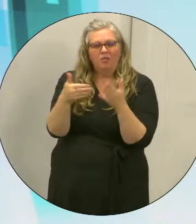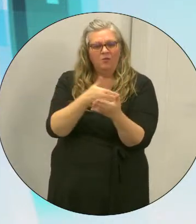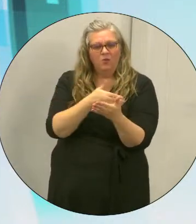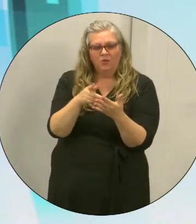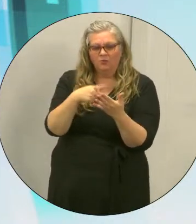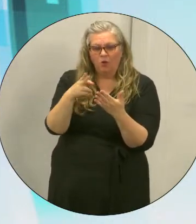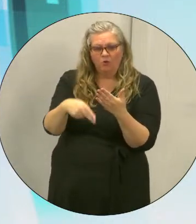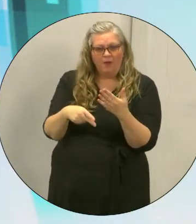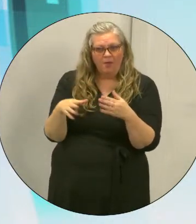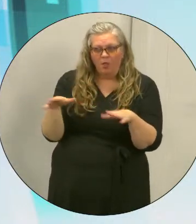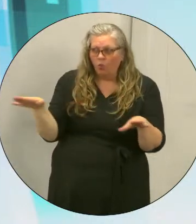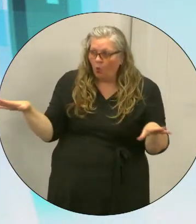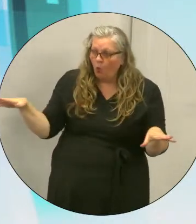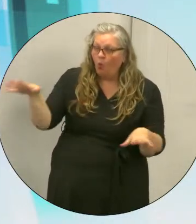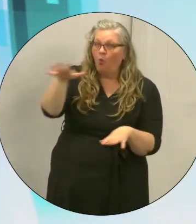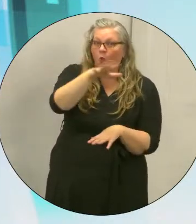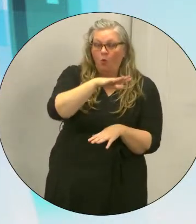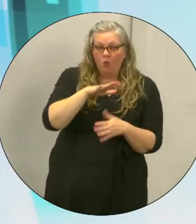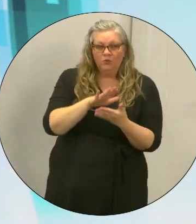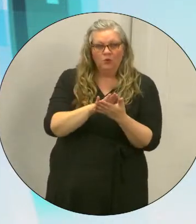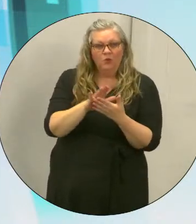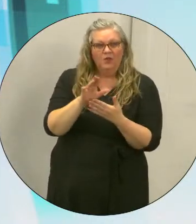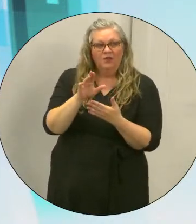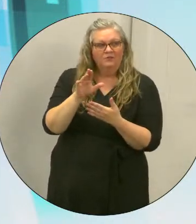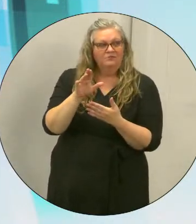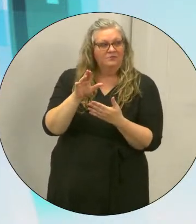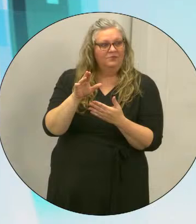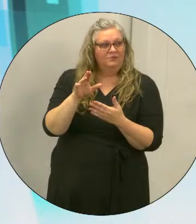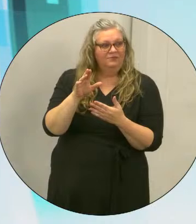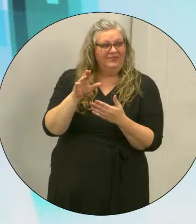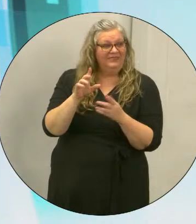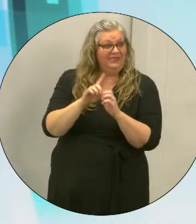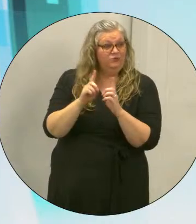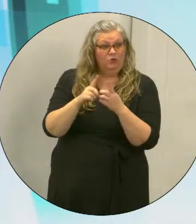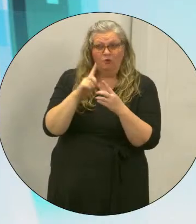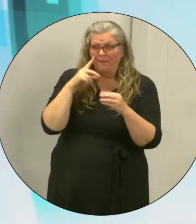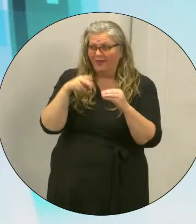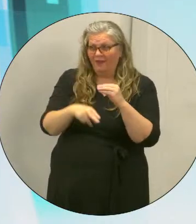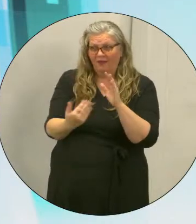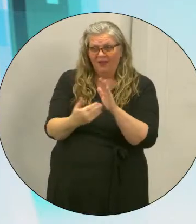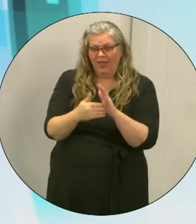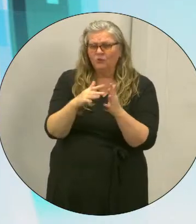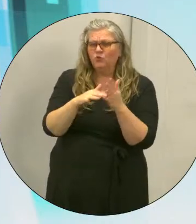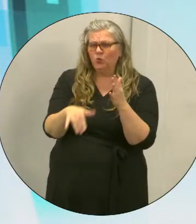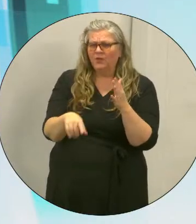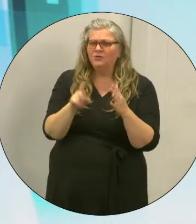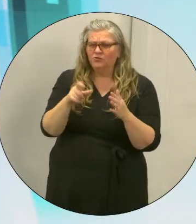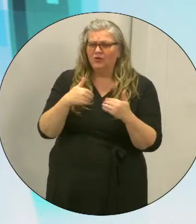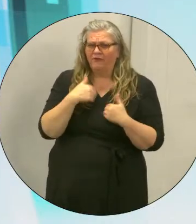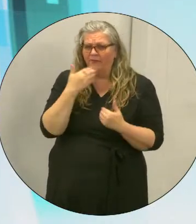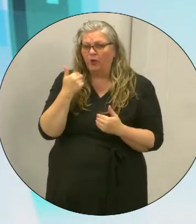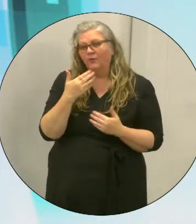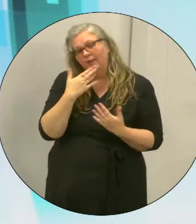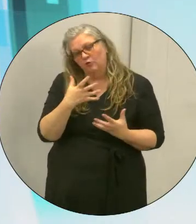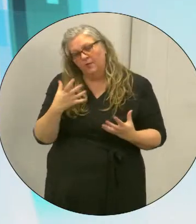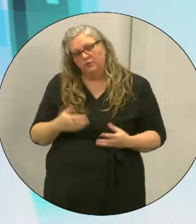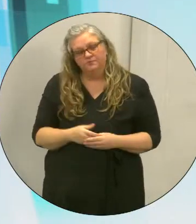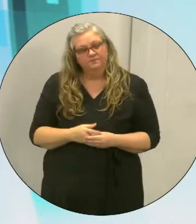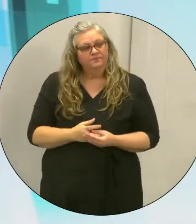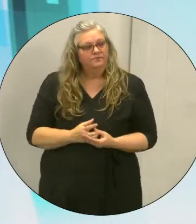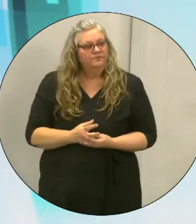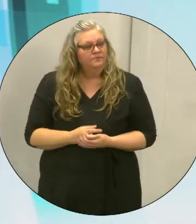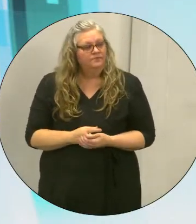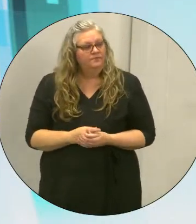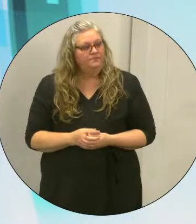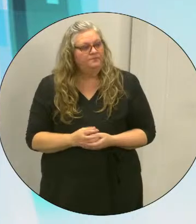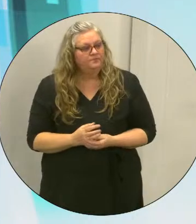in this entire district at all levels would ever be cut again after this. Our students deserve better. Thank you so much.